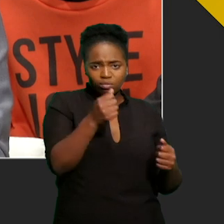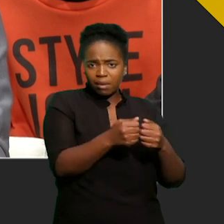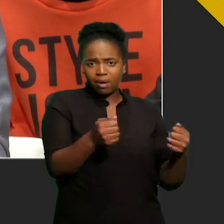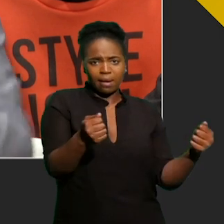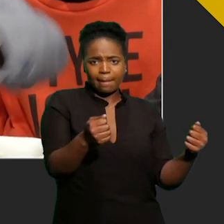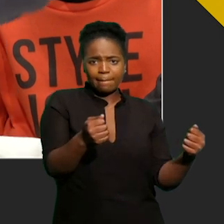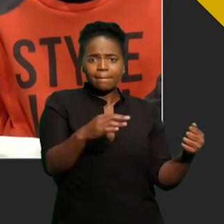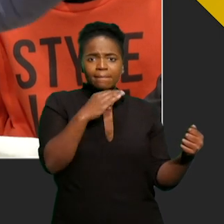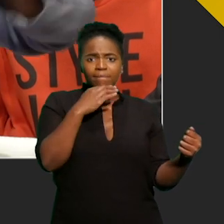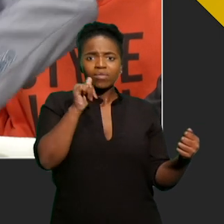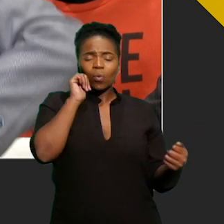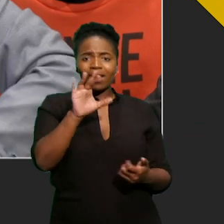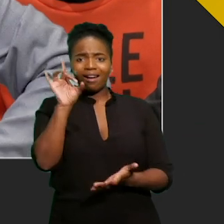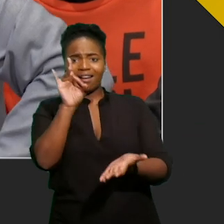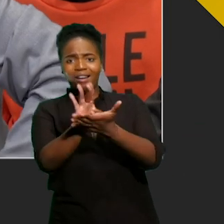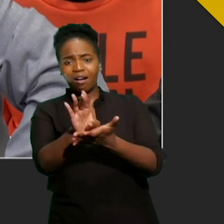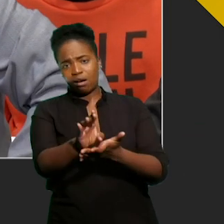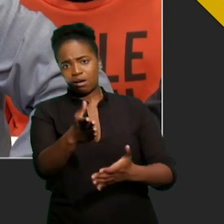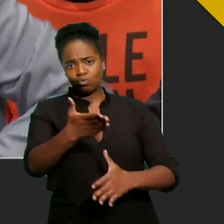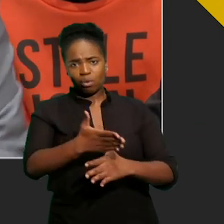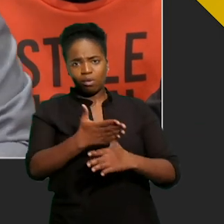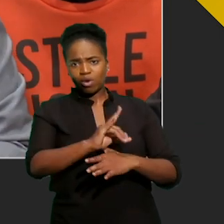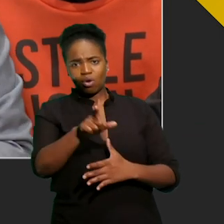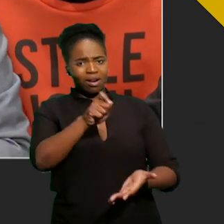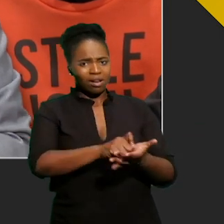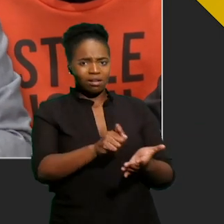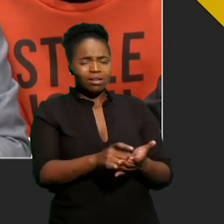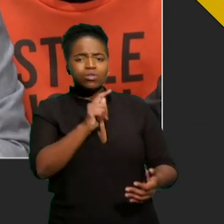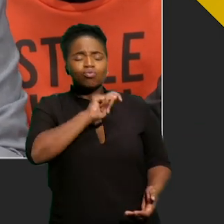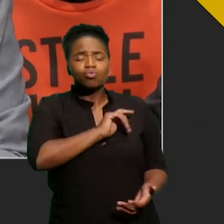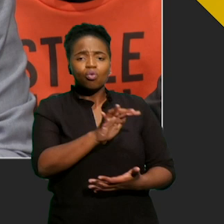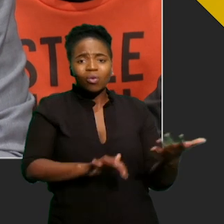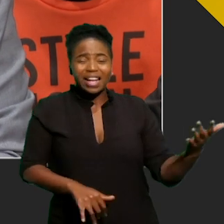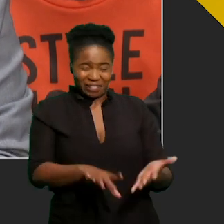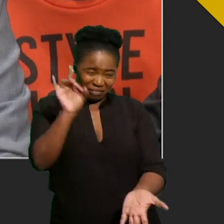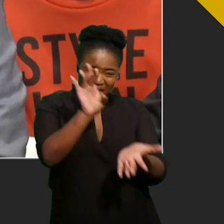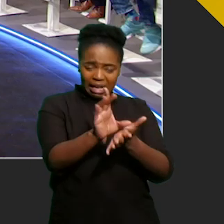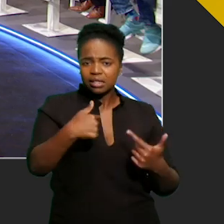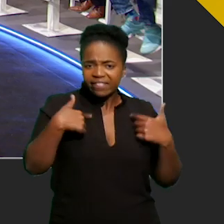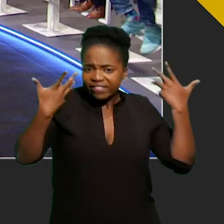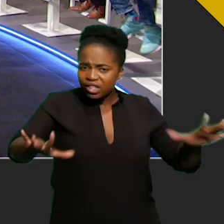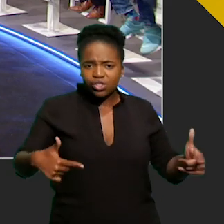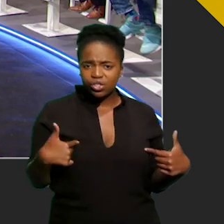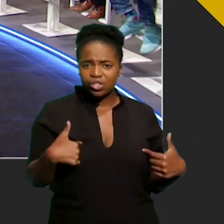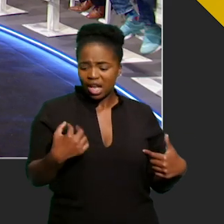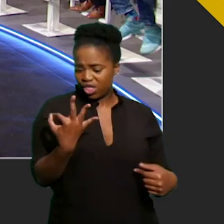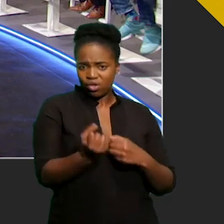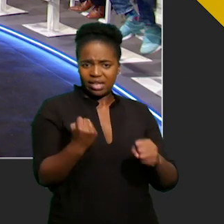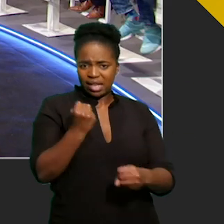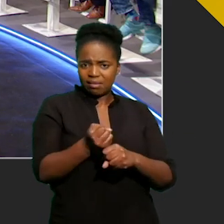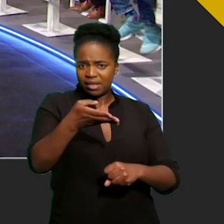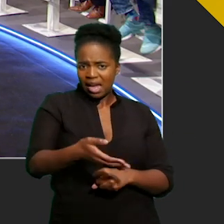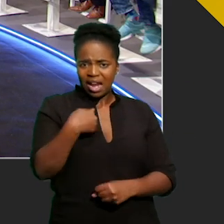mean that, you know, when I was fired from my job, they were not going to write about it. It was a juicy story for them. This guy's been fired, you know. After 3 years of being